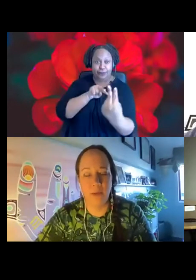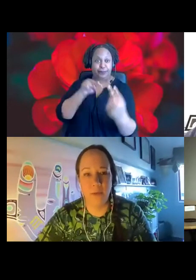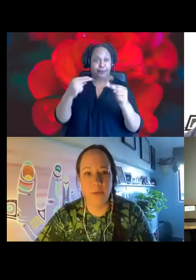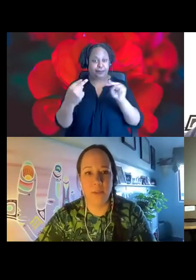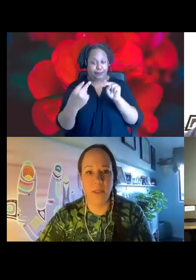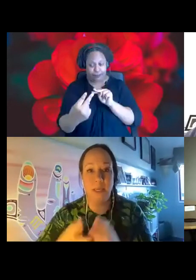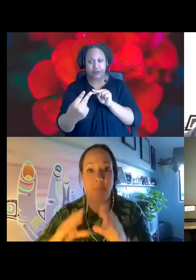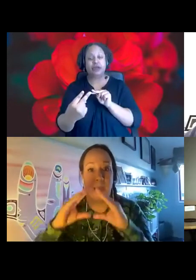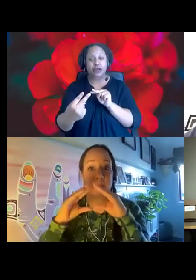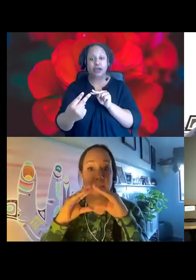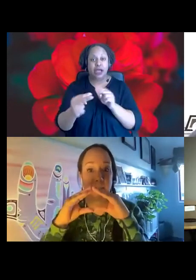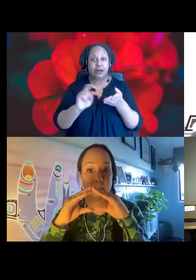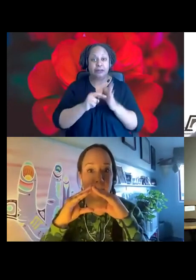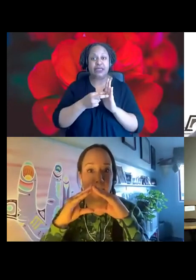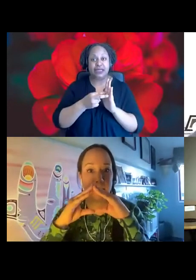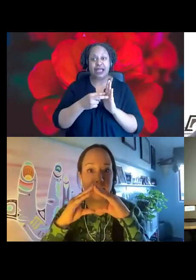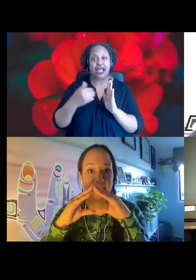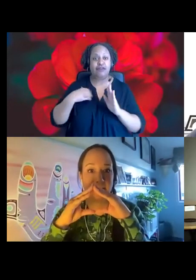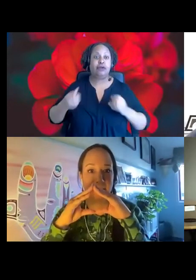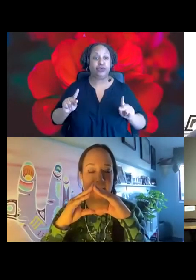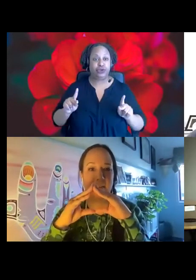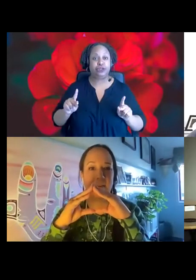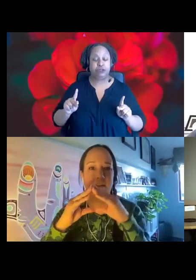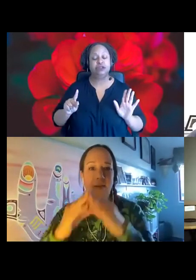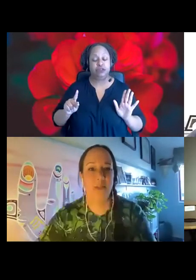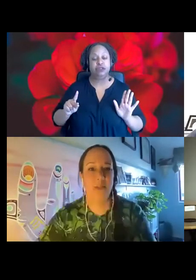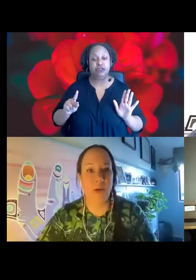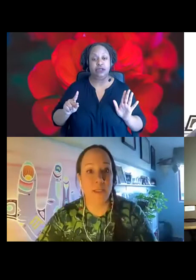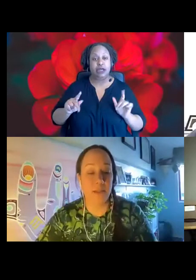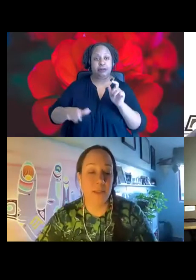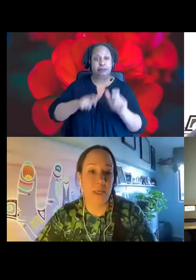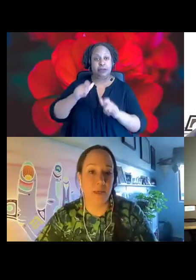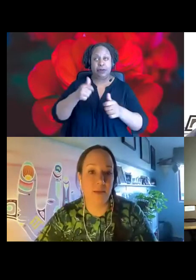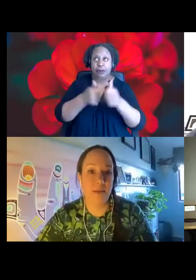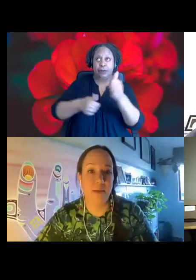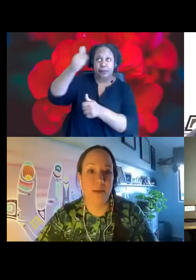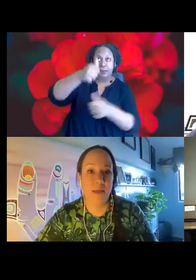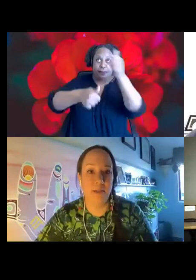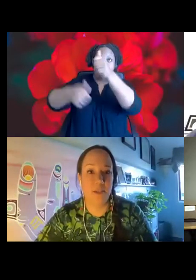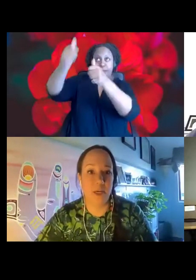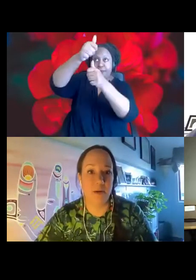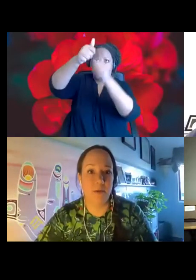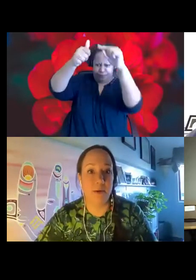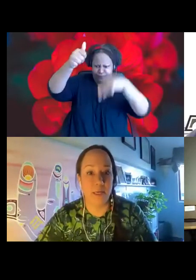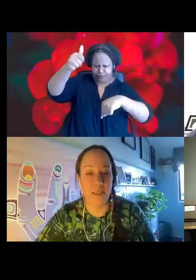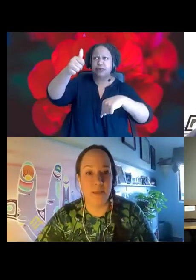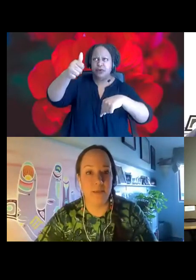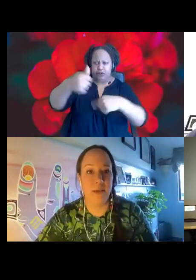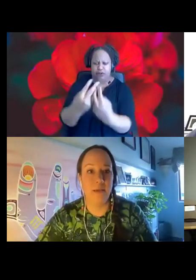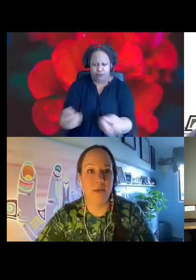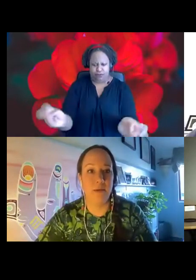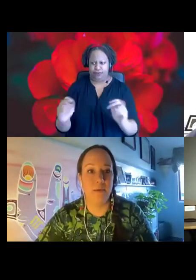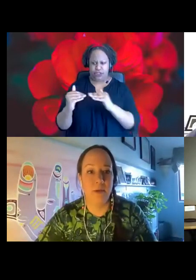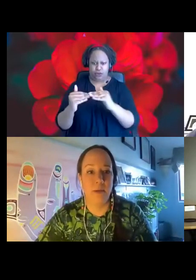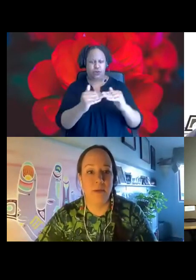everyone who's in that current hierarchy to actually speak and to share their ideas